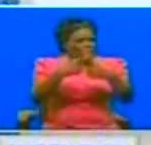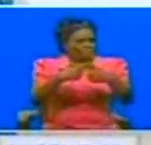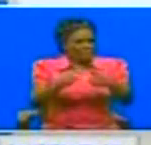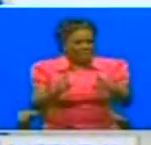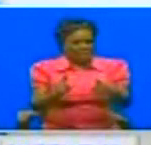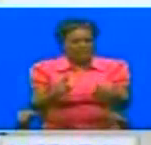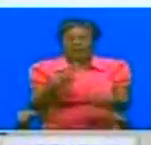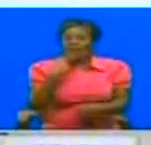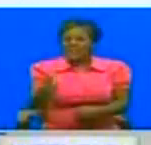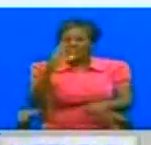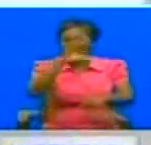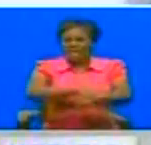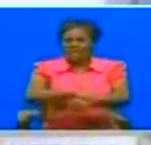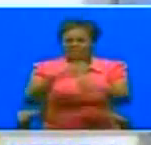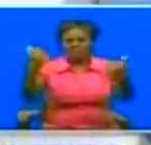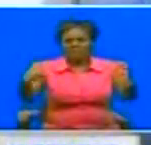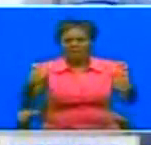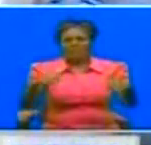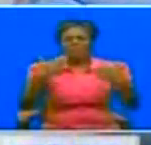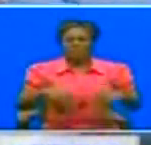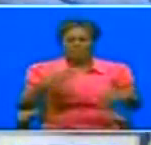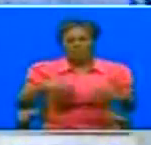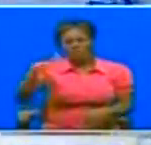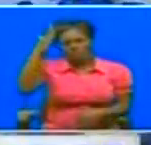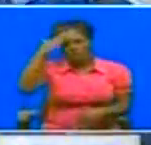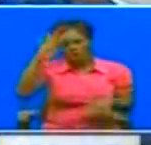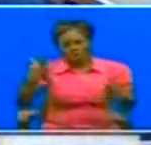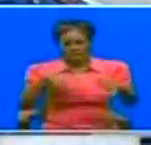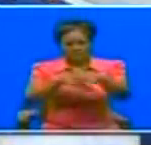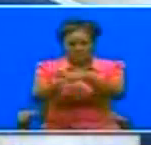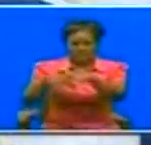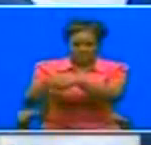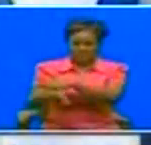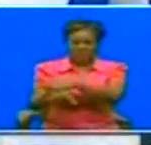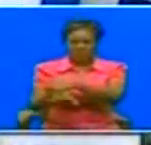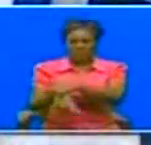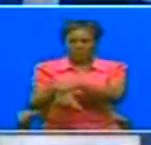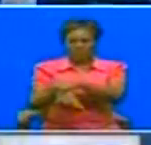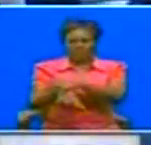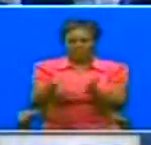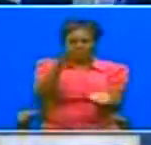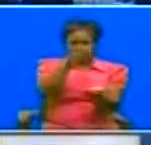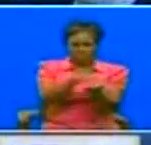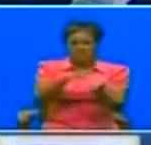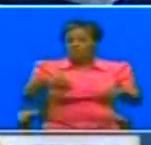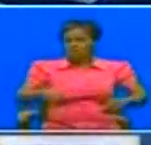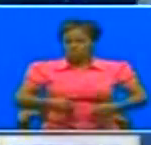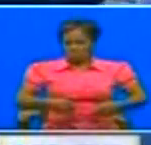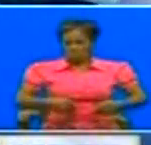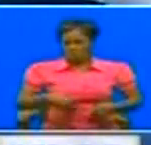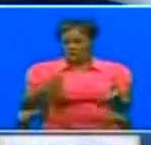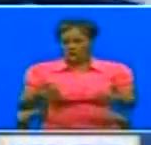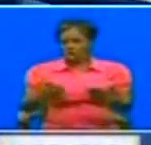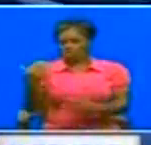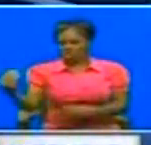are not at 100% of people knowing or having access to HIV testing. Right. If I take it down to adolescents or children,